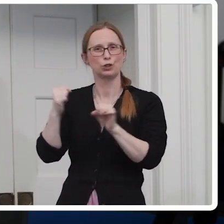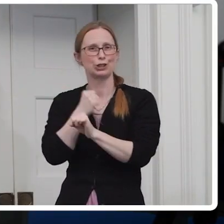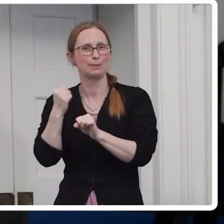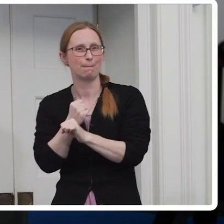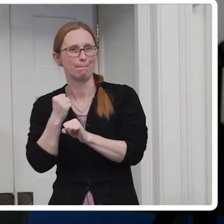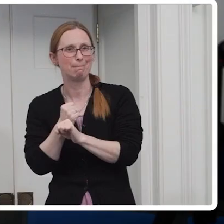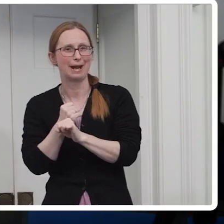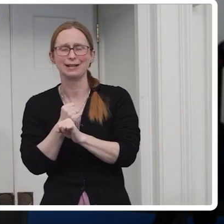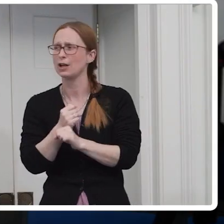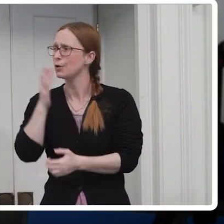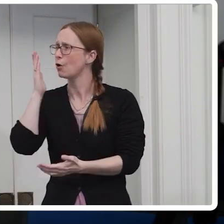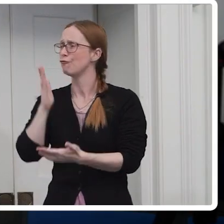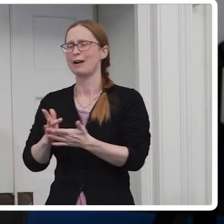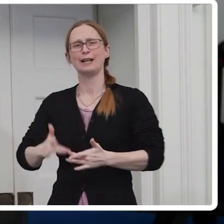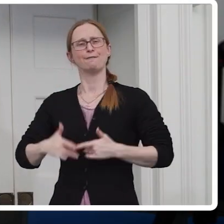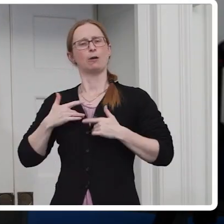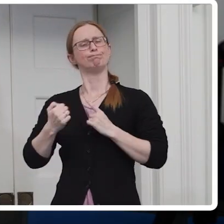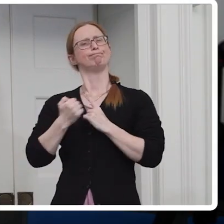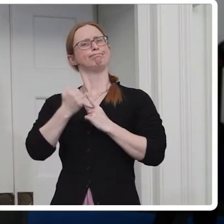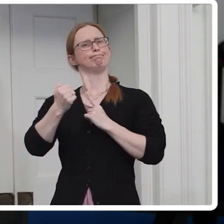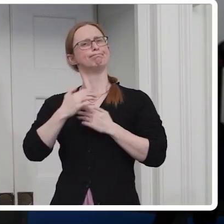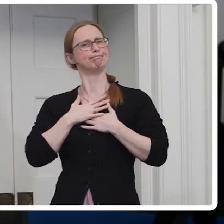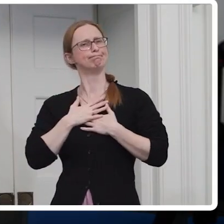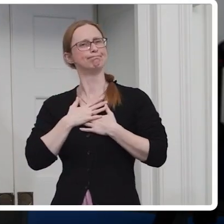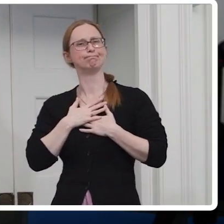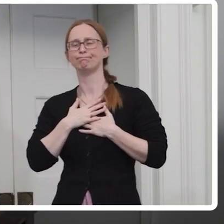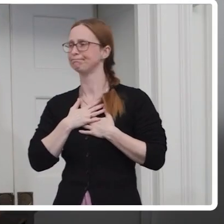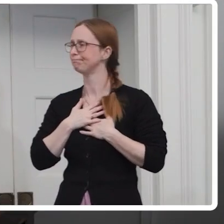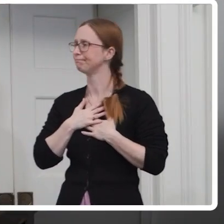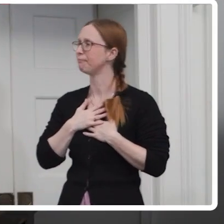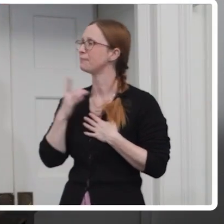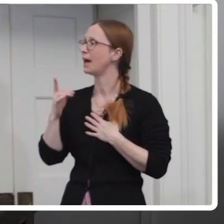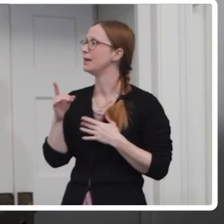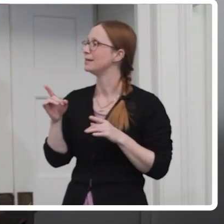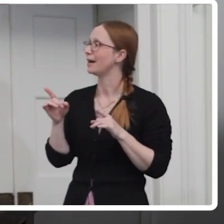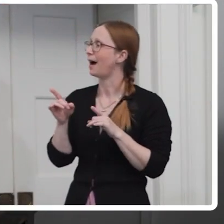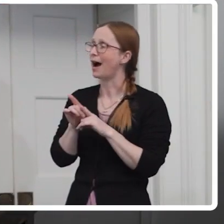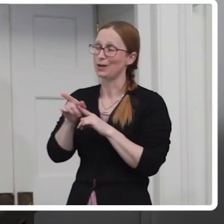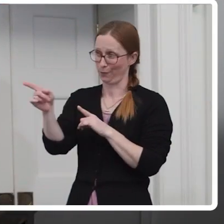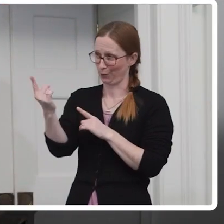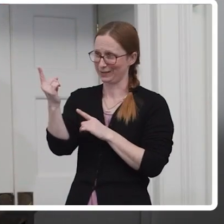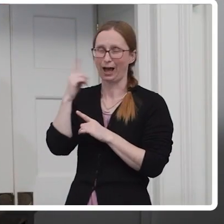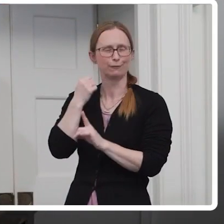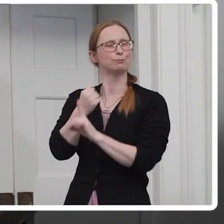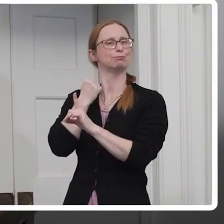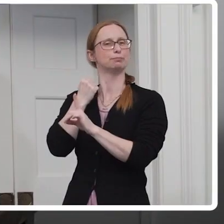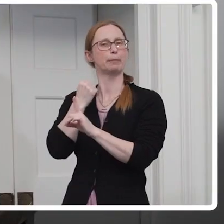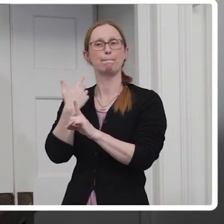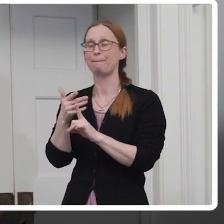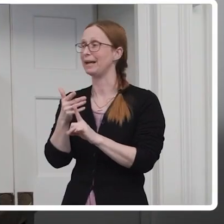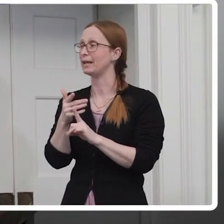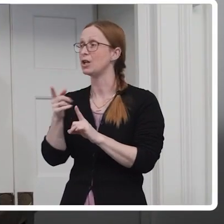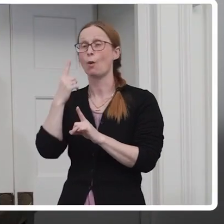that Grace makes. And yeah, it really just struck a chord with me, and also I know it struck a chord with you as